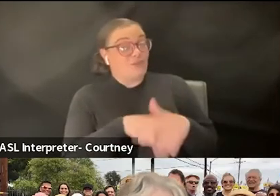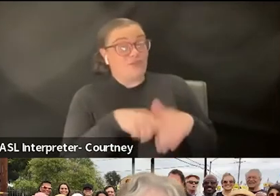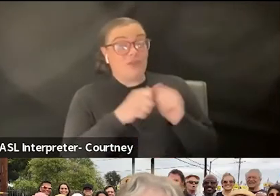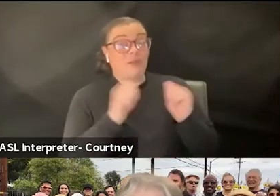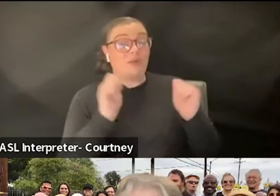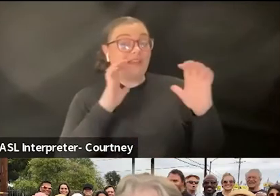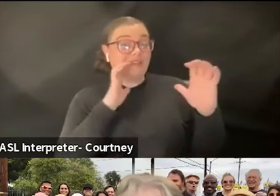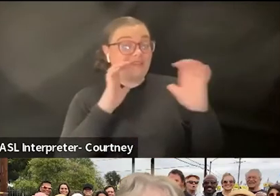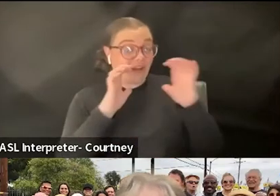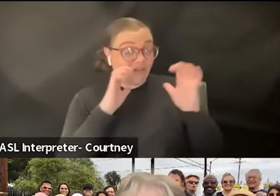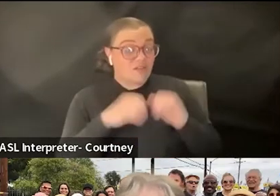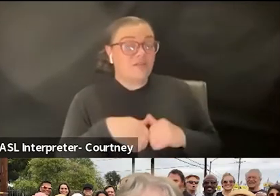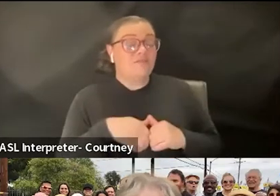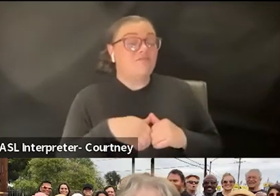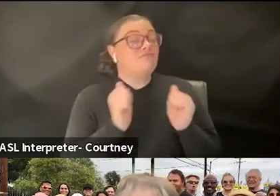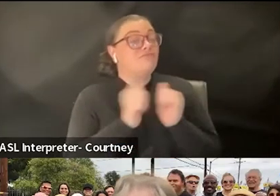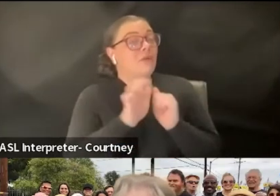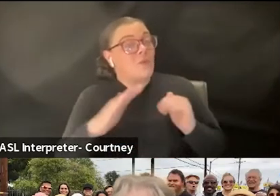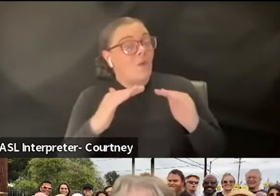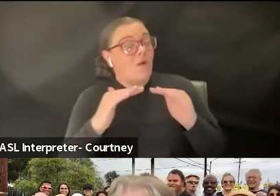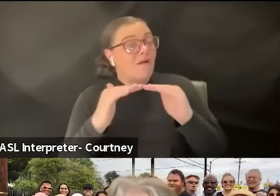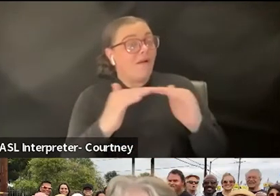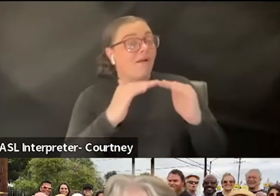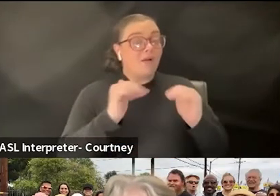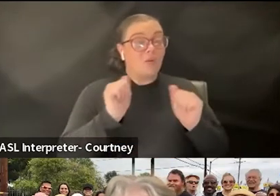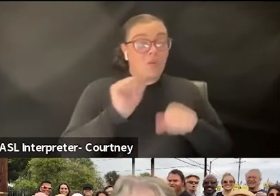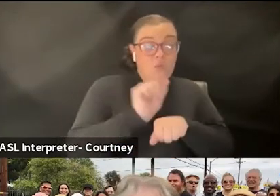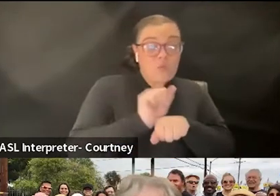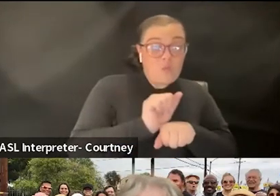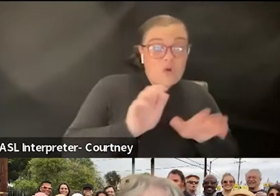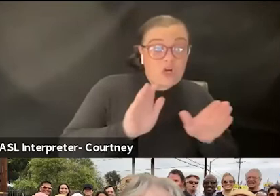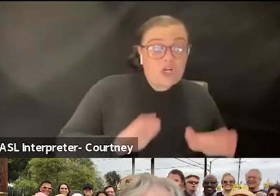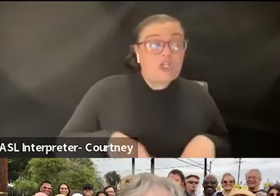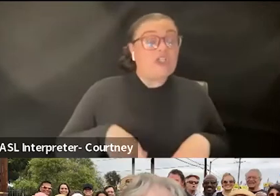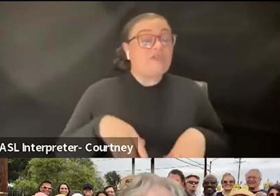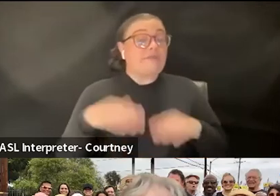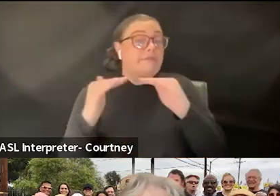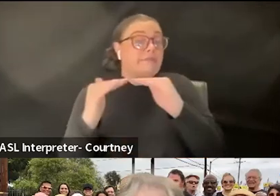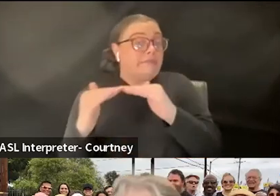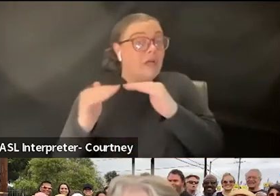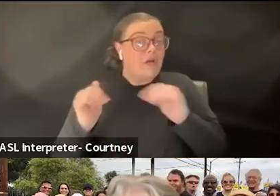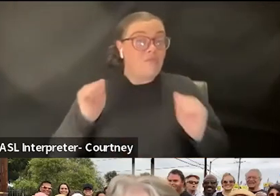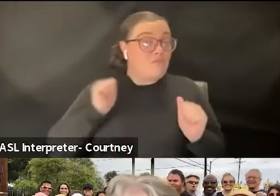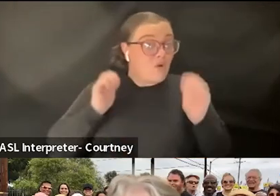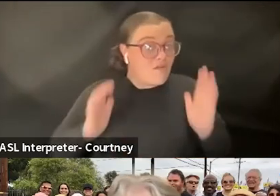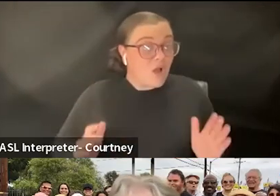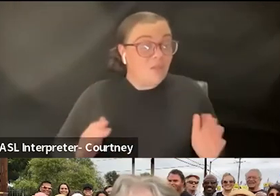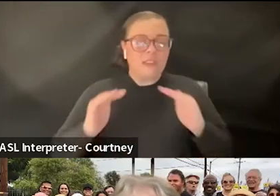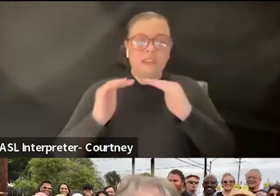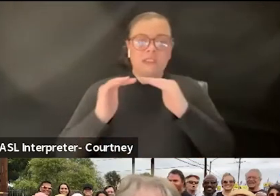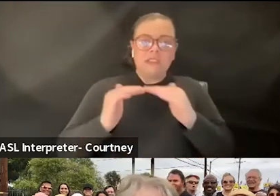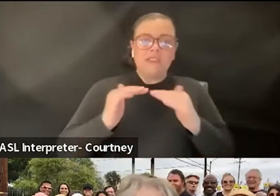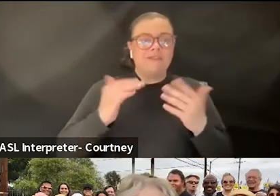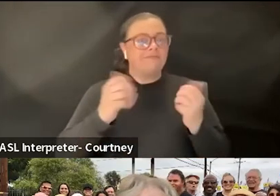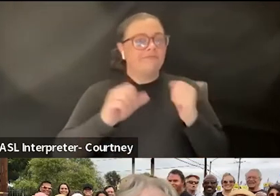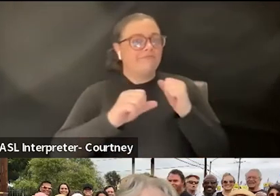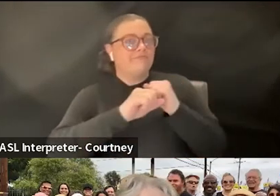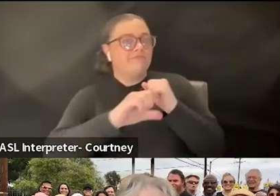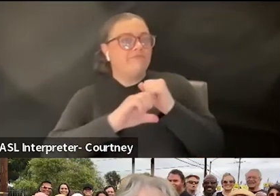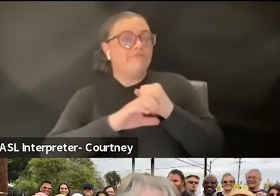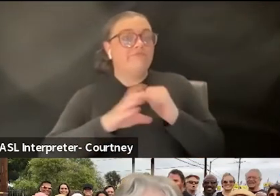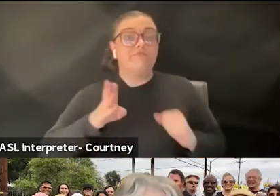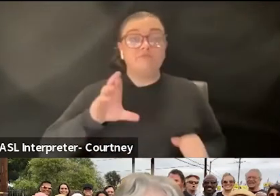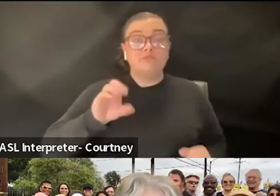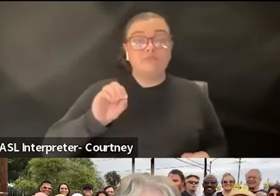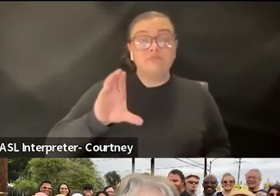workers, your fellow performers, your fellow broadcasters, your fellow musicians, whatever